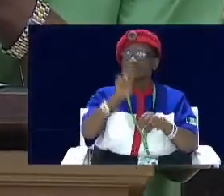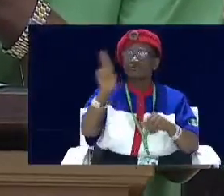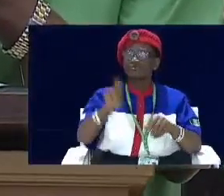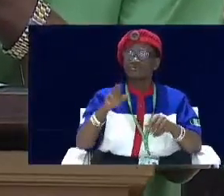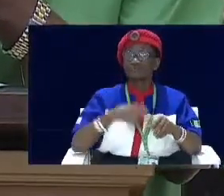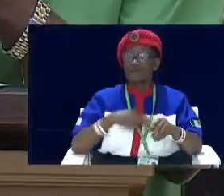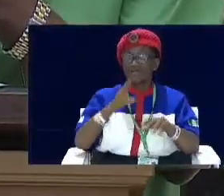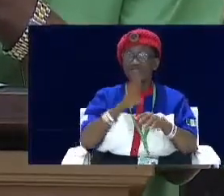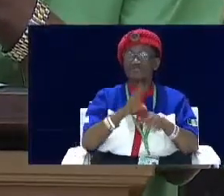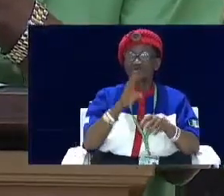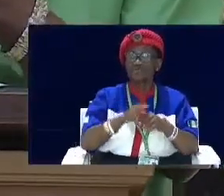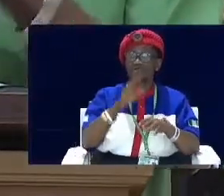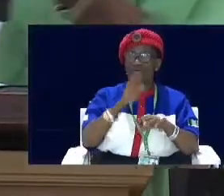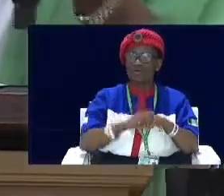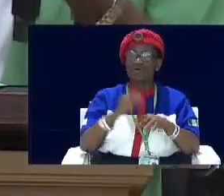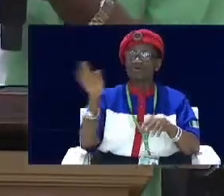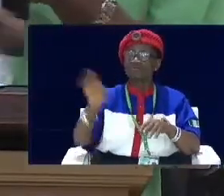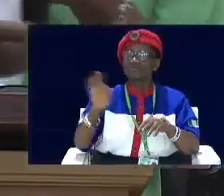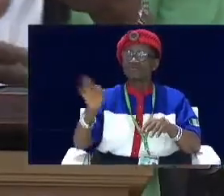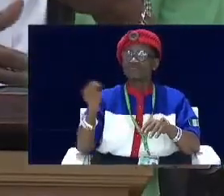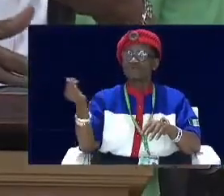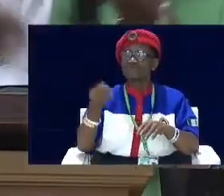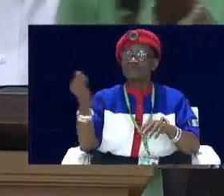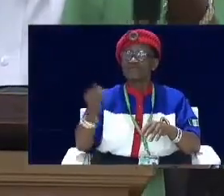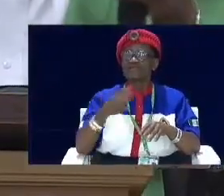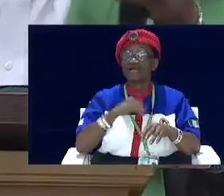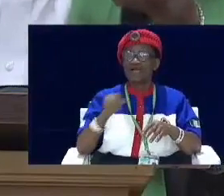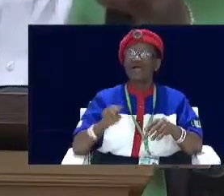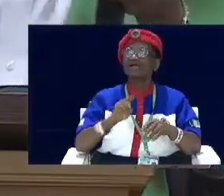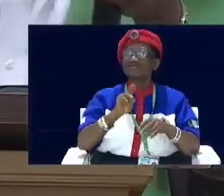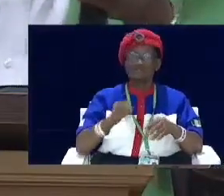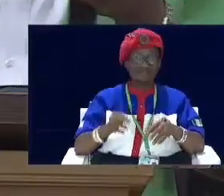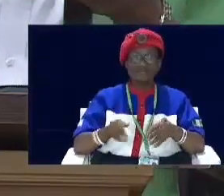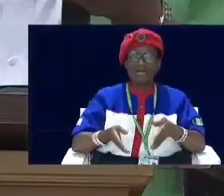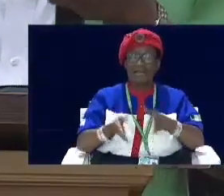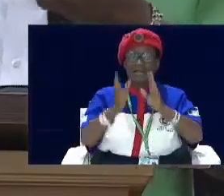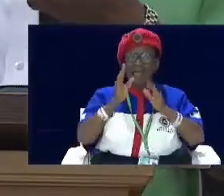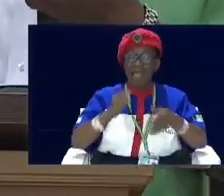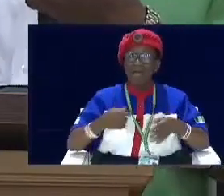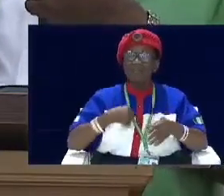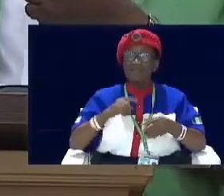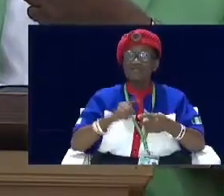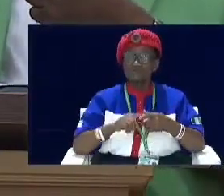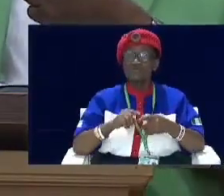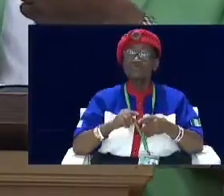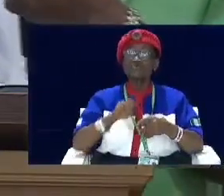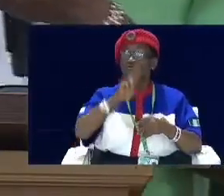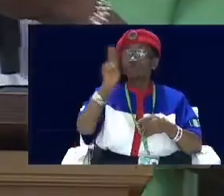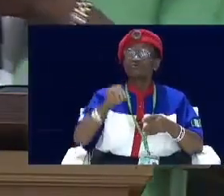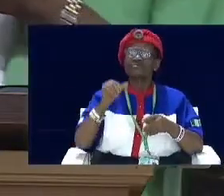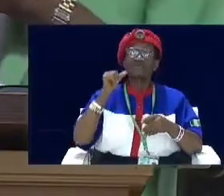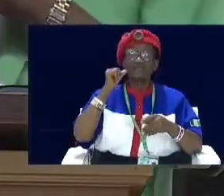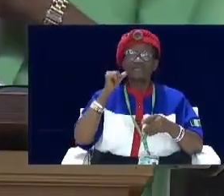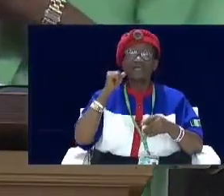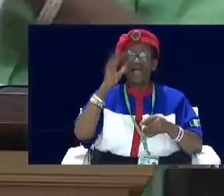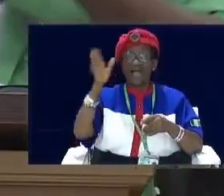Friday and allow me to use their mosque on Sunday. Don't